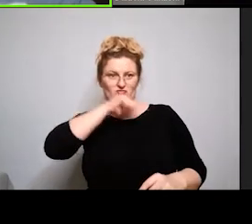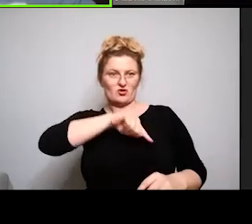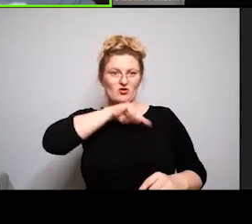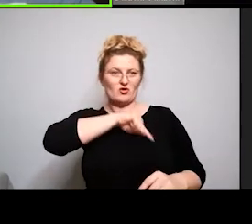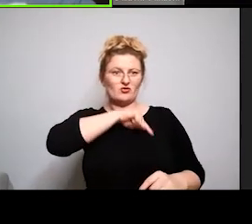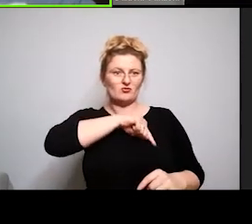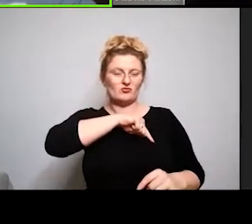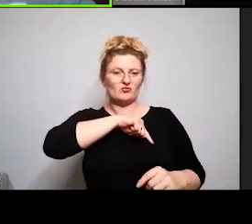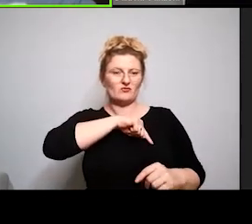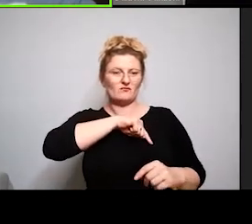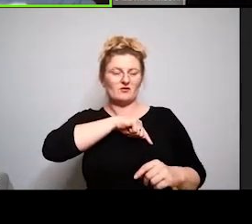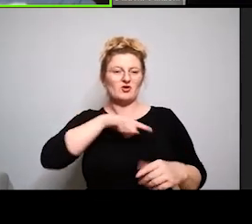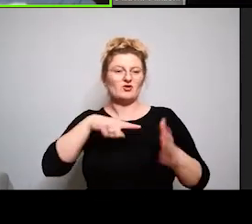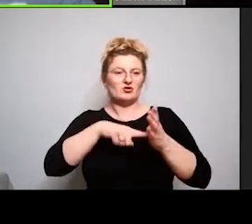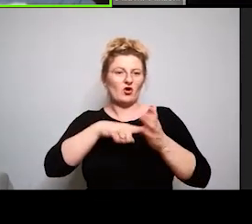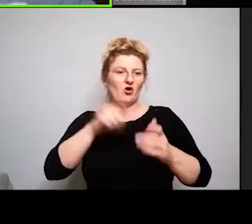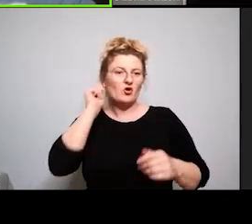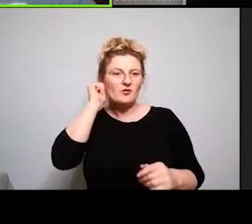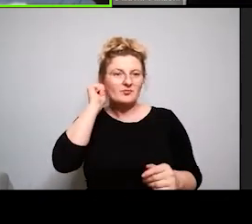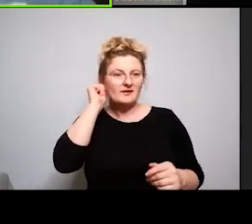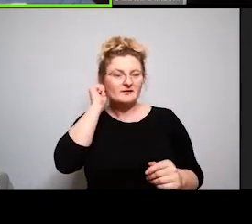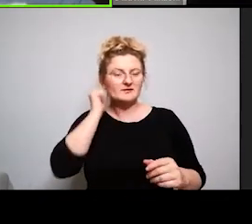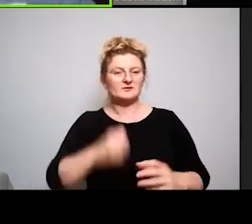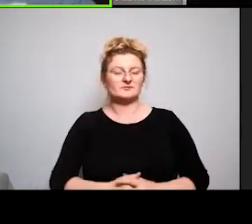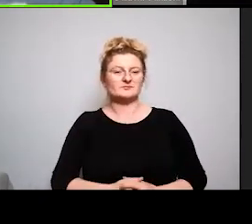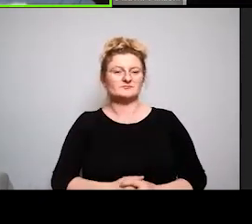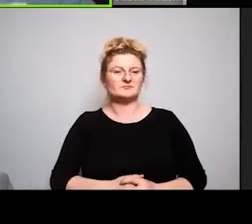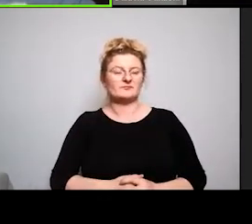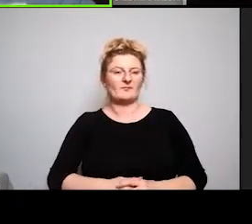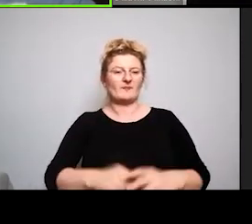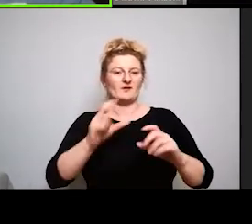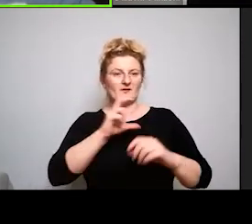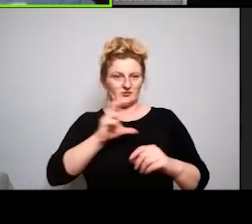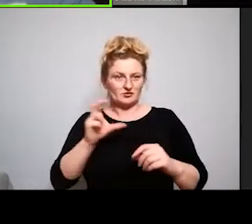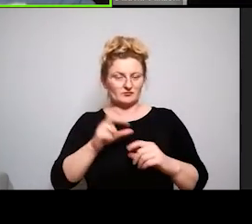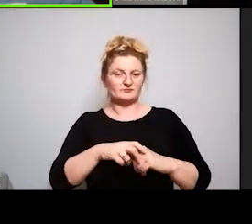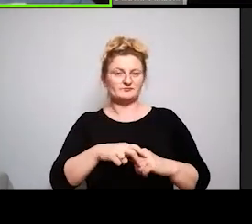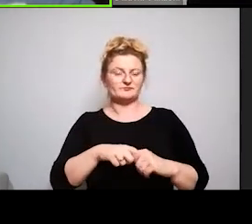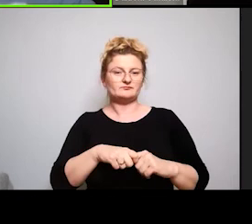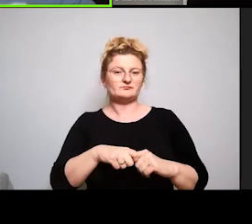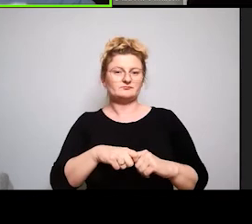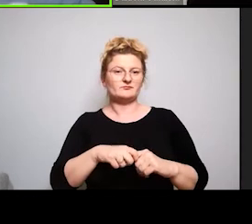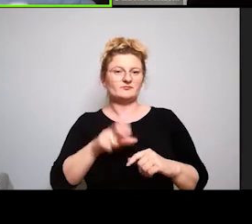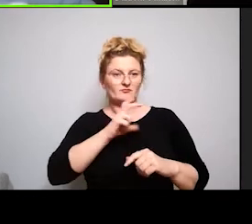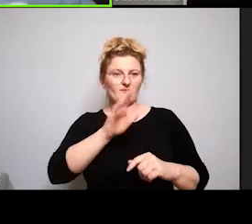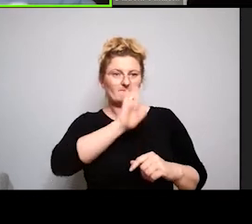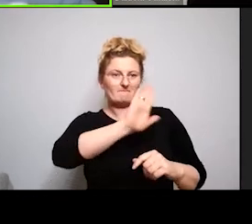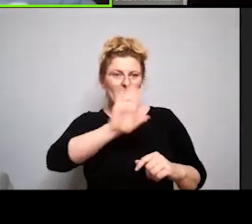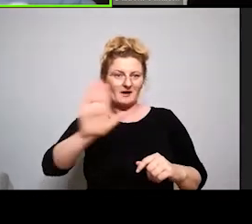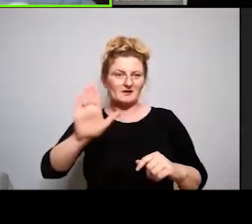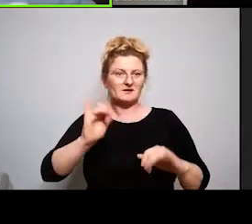are women. And do you face obstacles in engaging men into the role of educator?